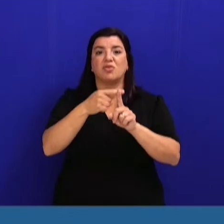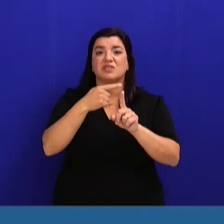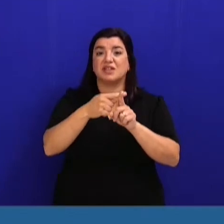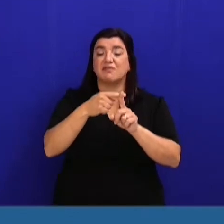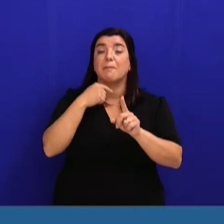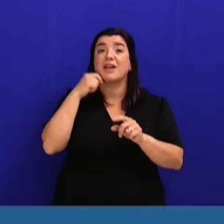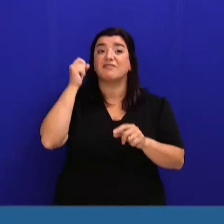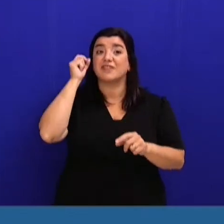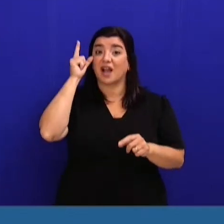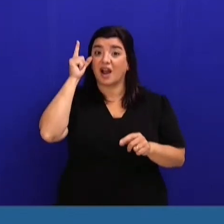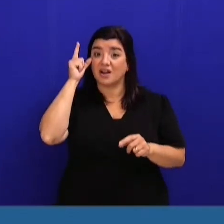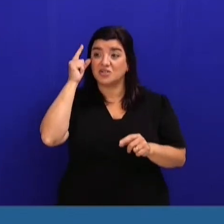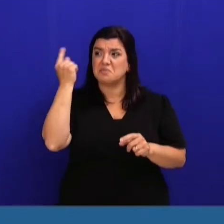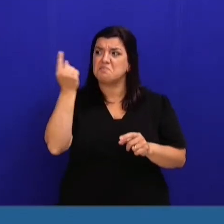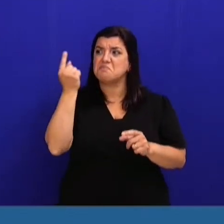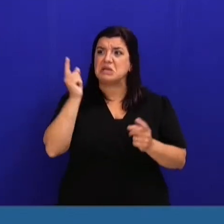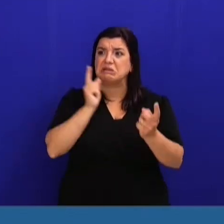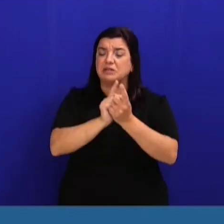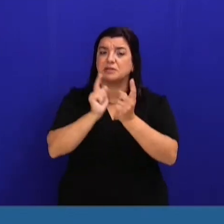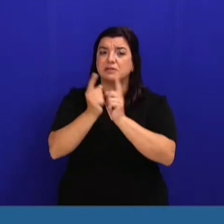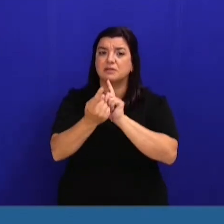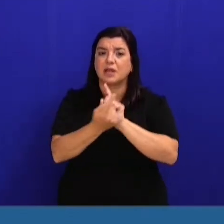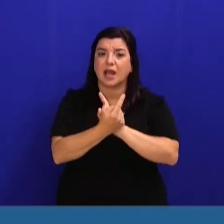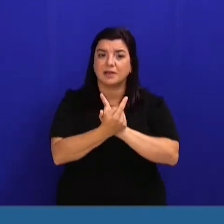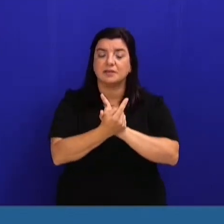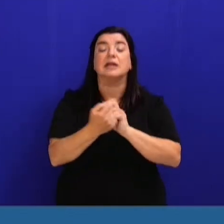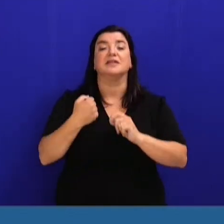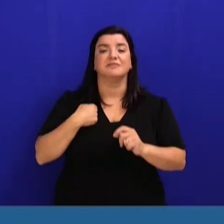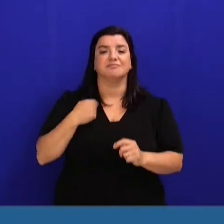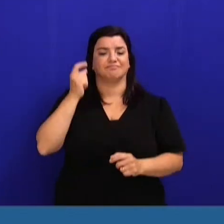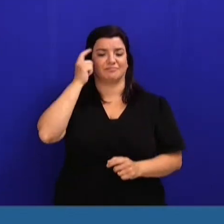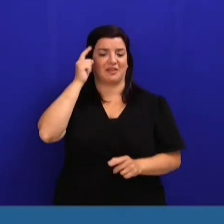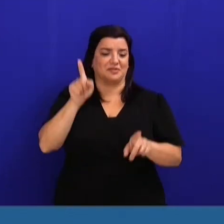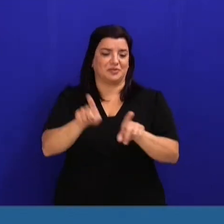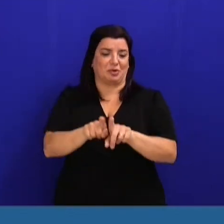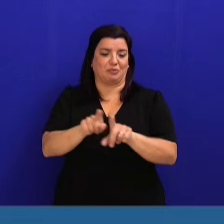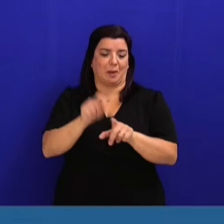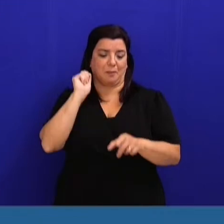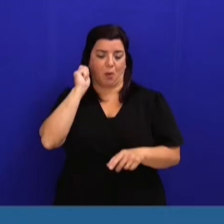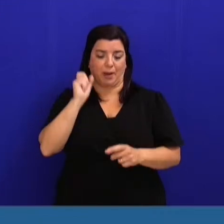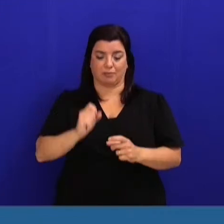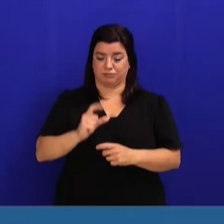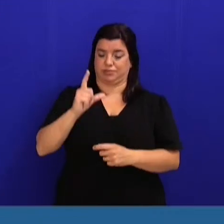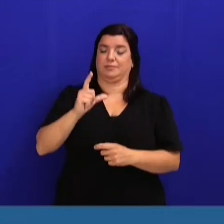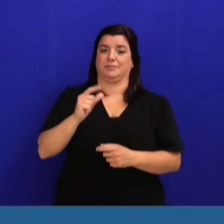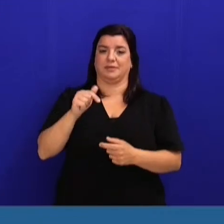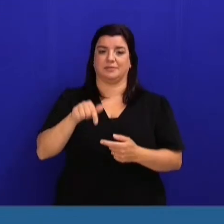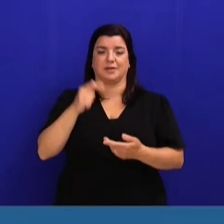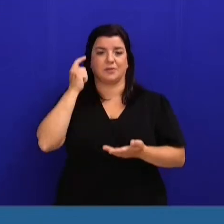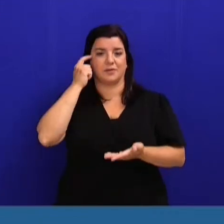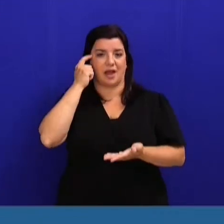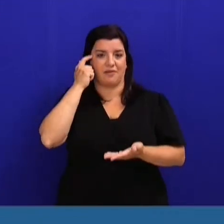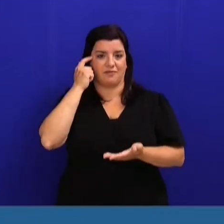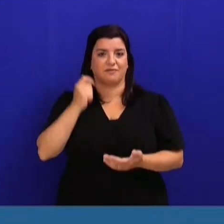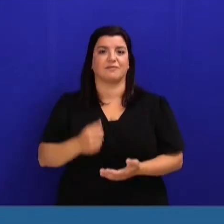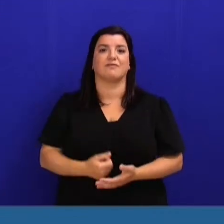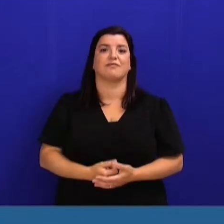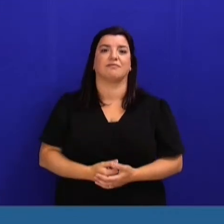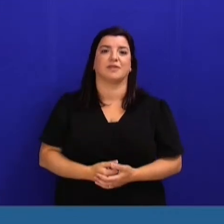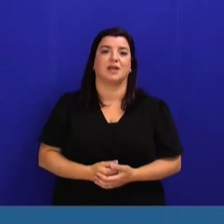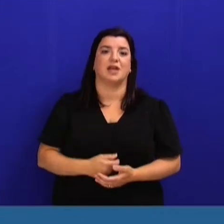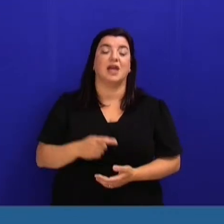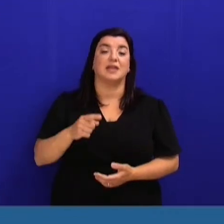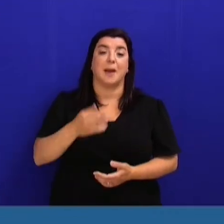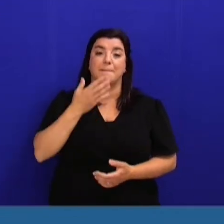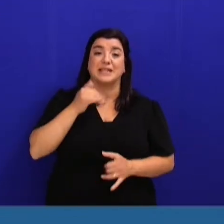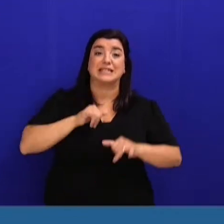inti hemmhekk għandek alert li tiġi fuq il-mobile tiegħek u fakkarkom li din hija għandek EU interoperable ukoll, ġifieri kemm is-sifer